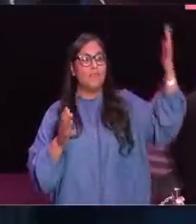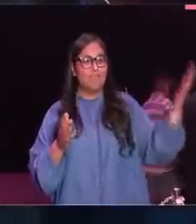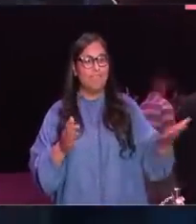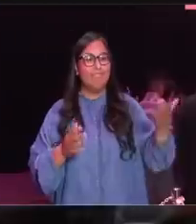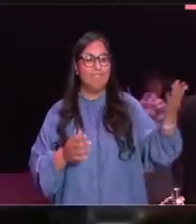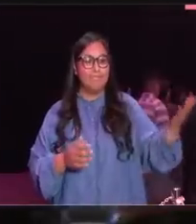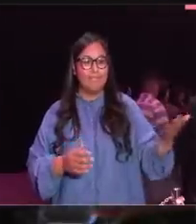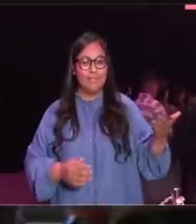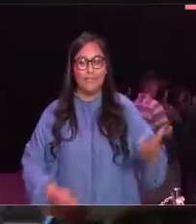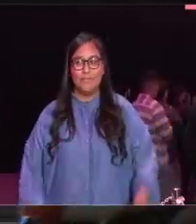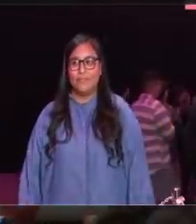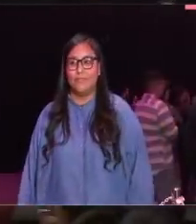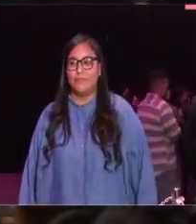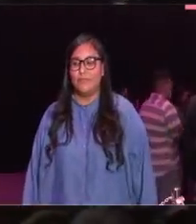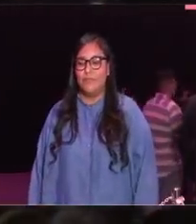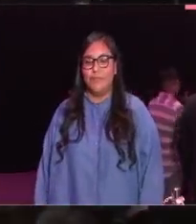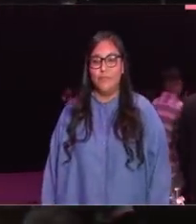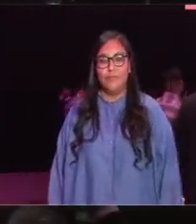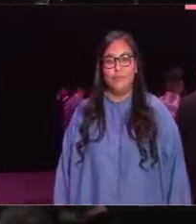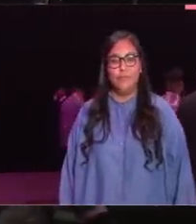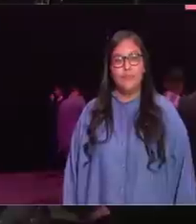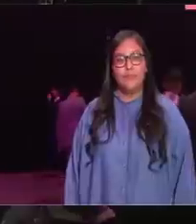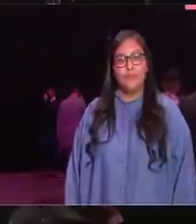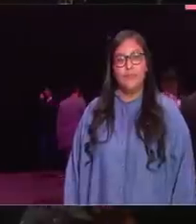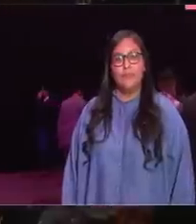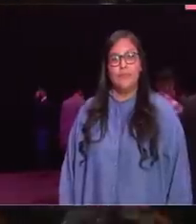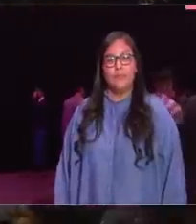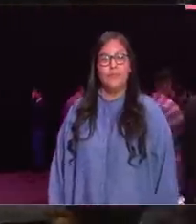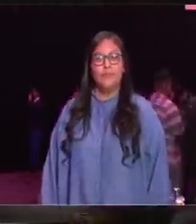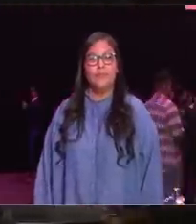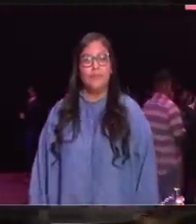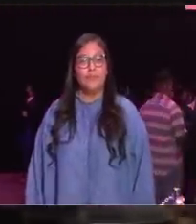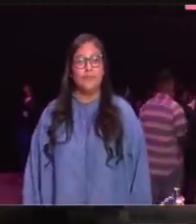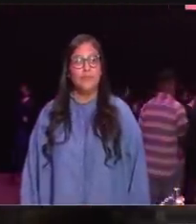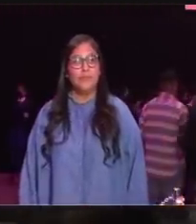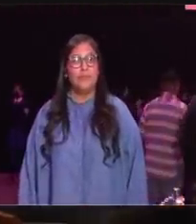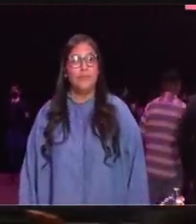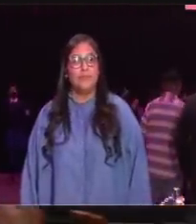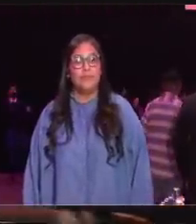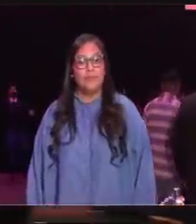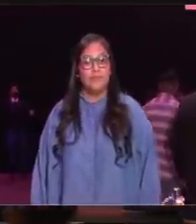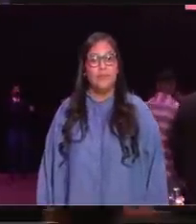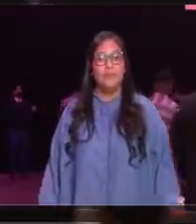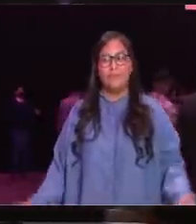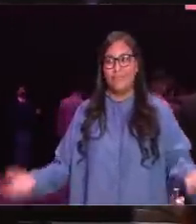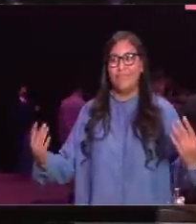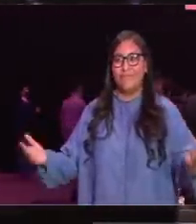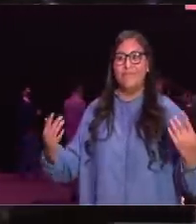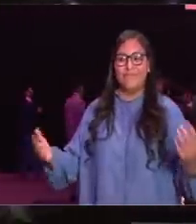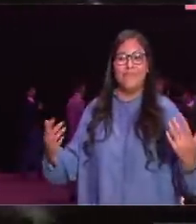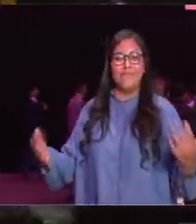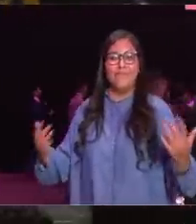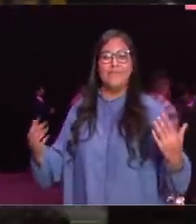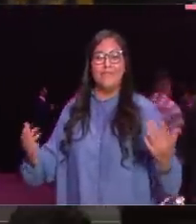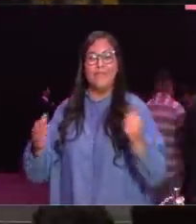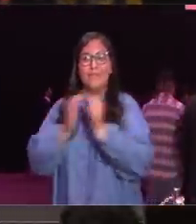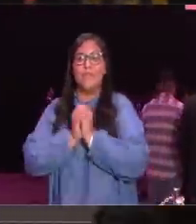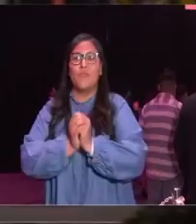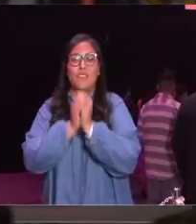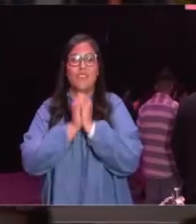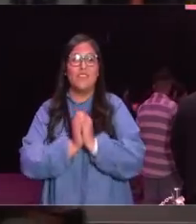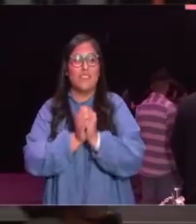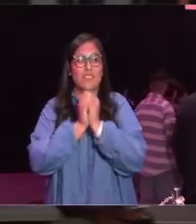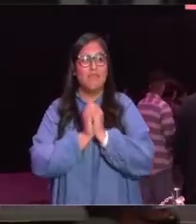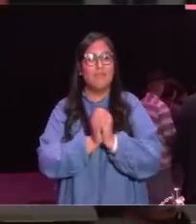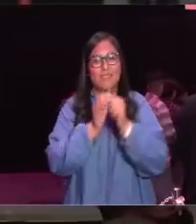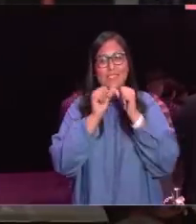gloria sobrenatural está en este lugar. Vamos, vamos. No te canses, no te